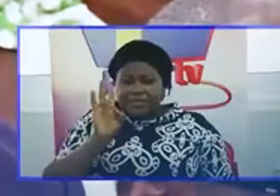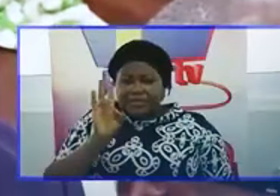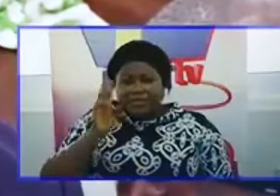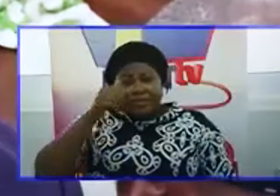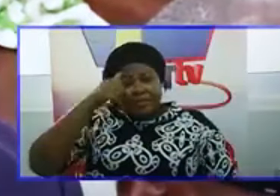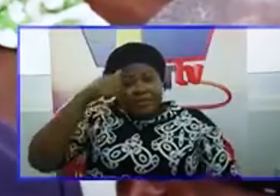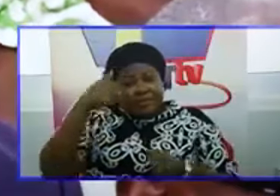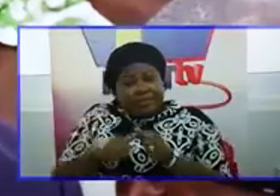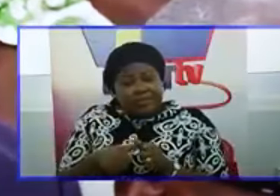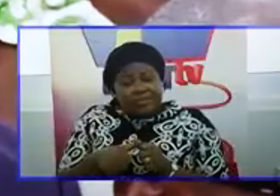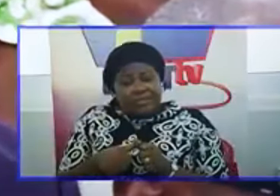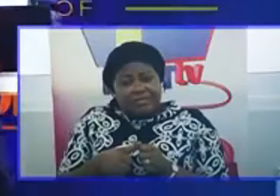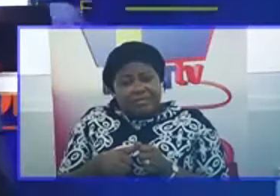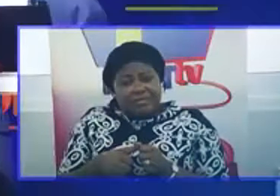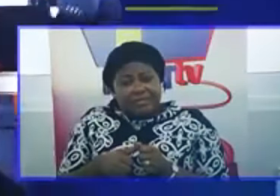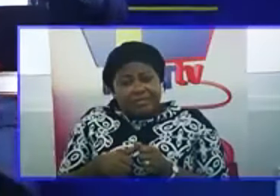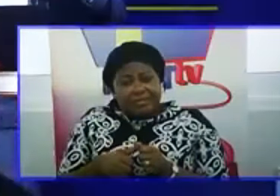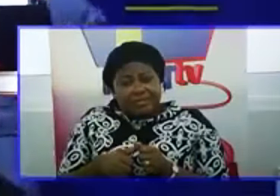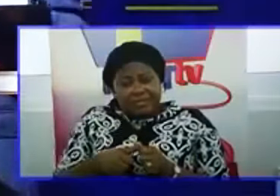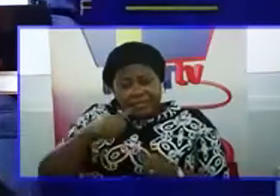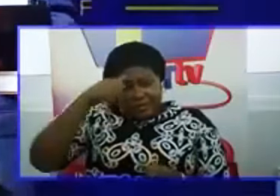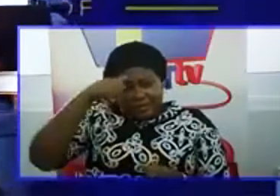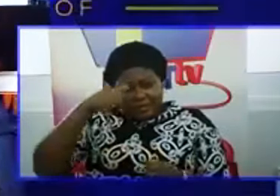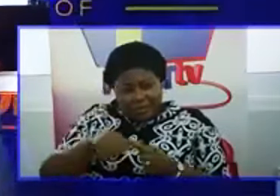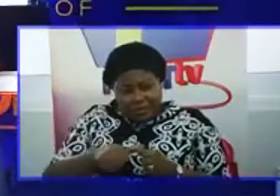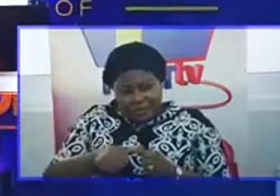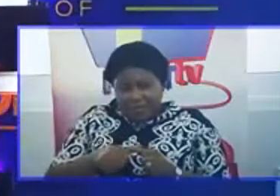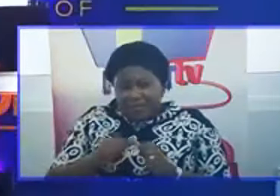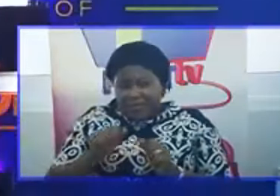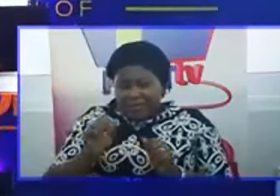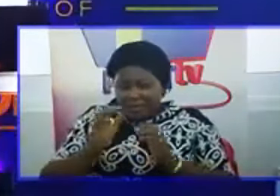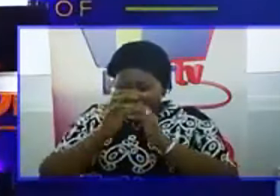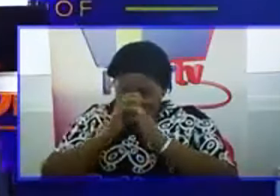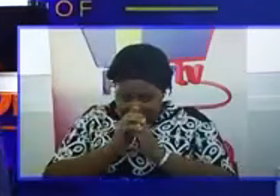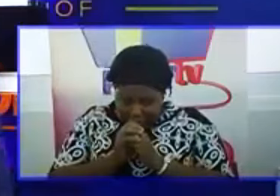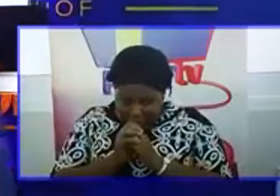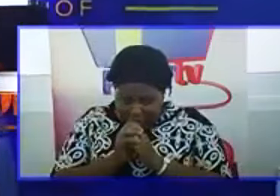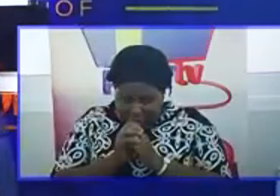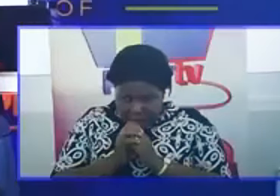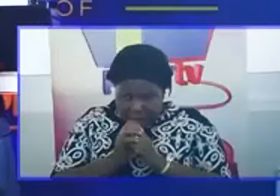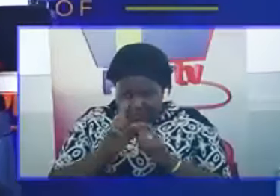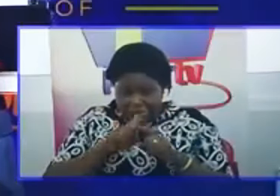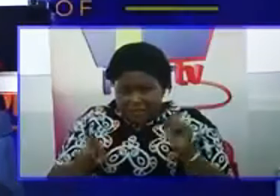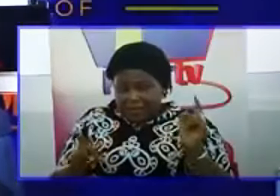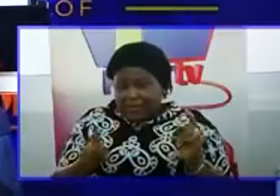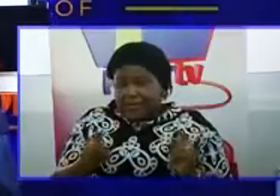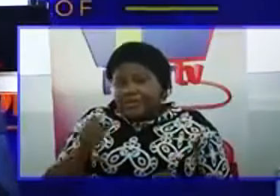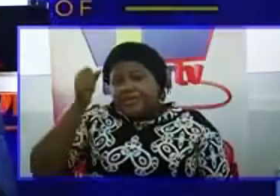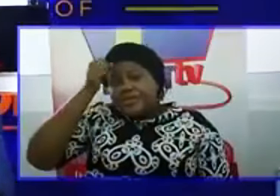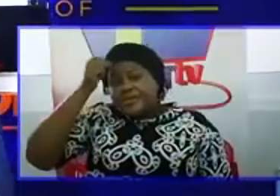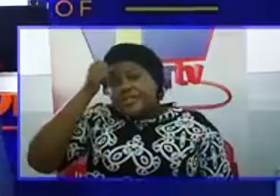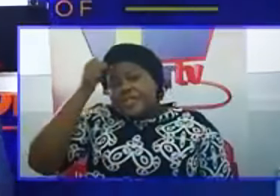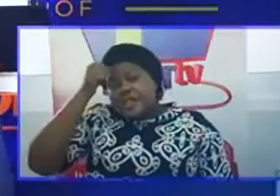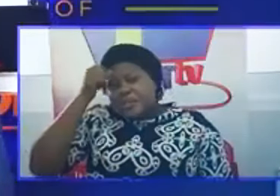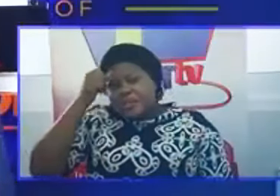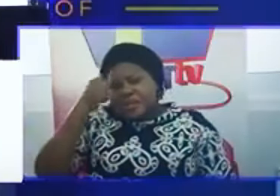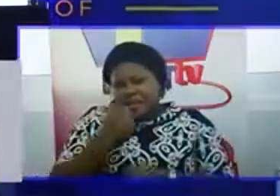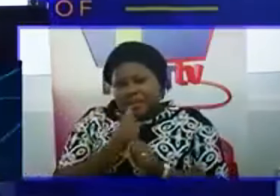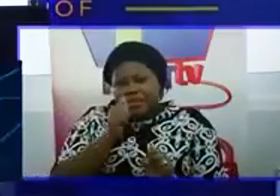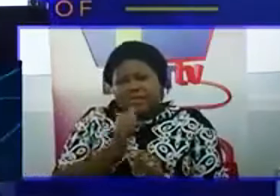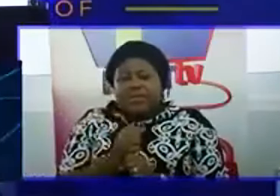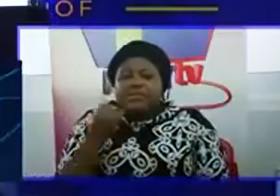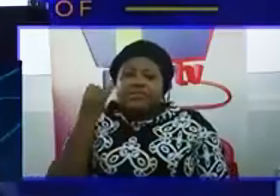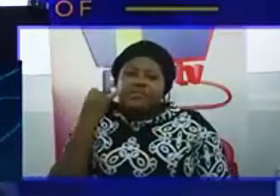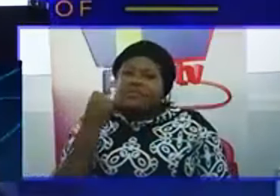that they didn't know God. They were serving Baal and the Asherah. This is what Samuel caused the Israelites to do. And